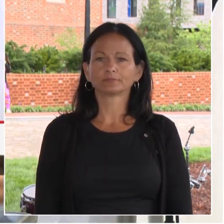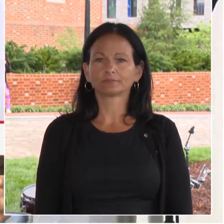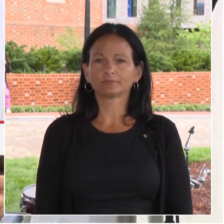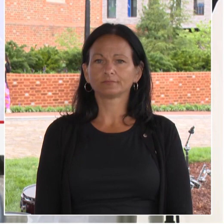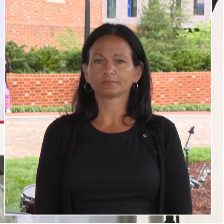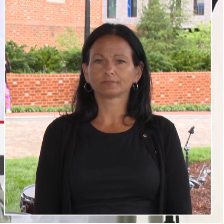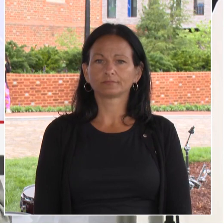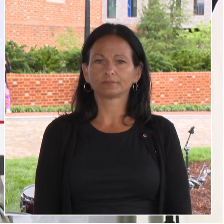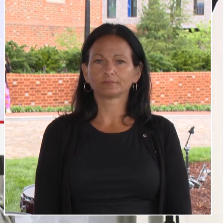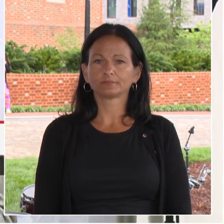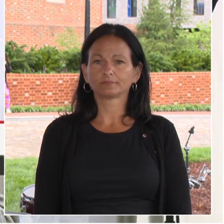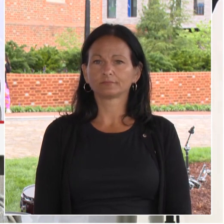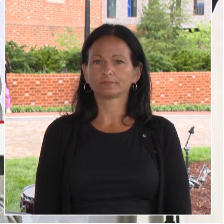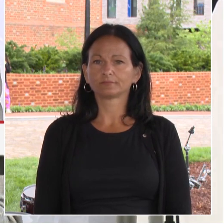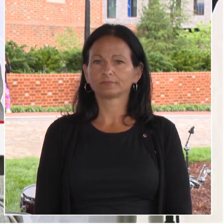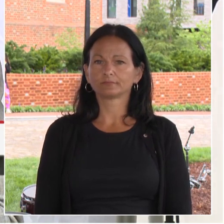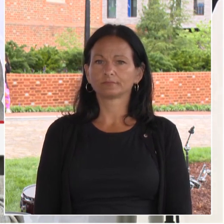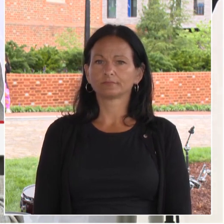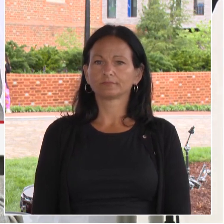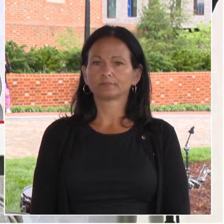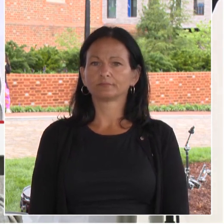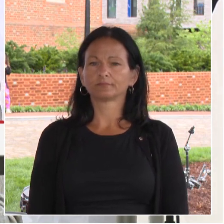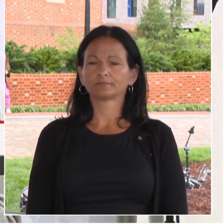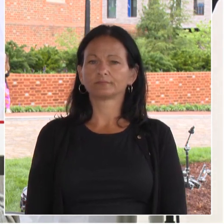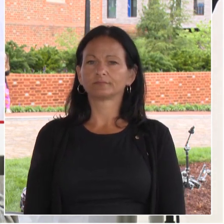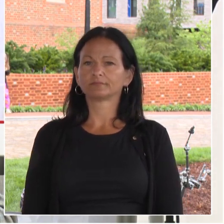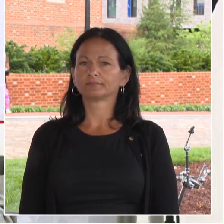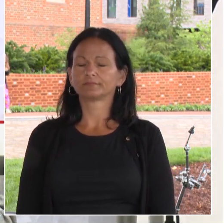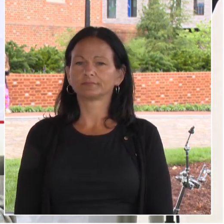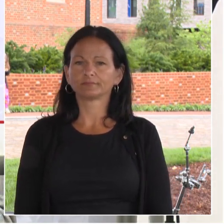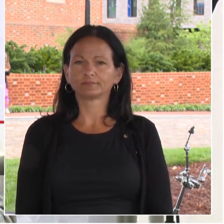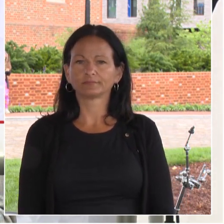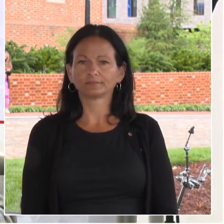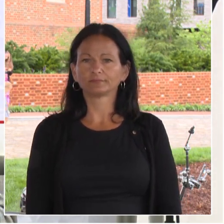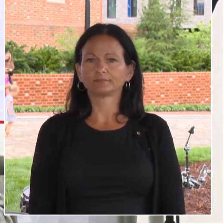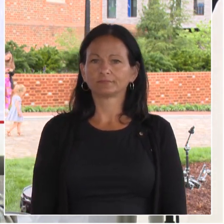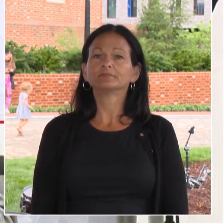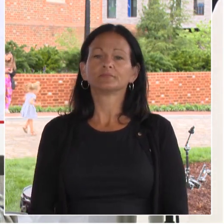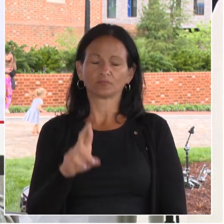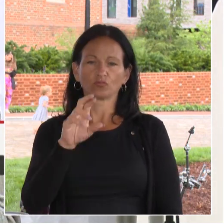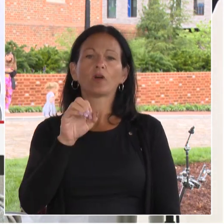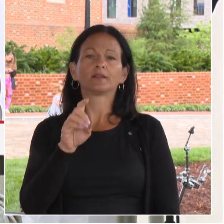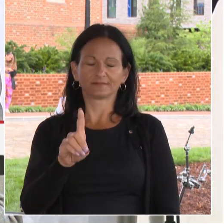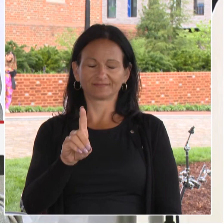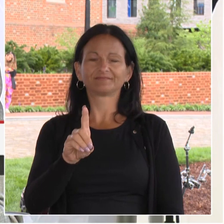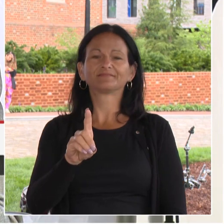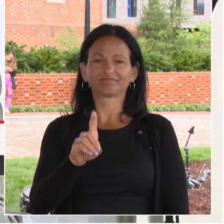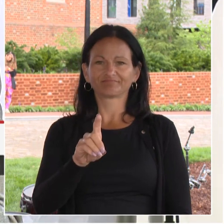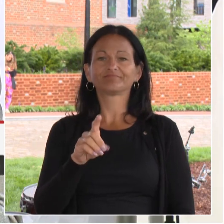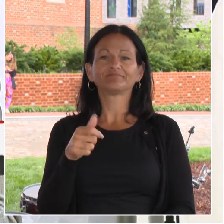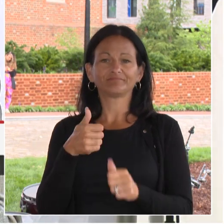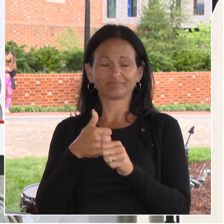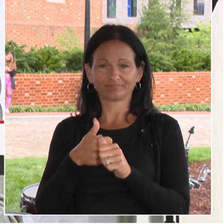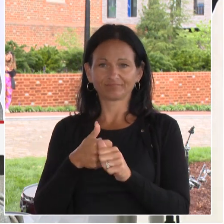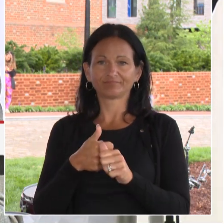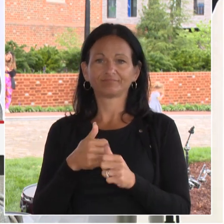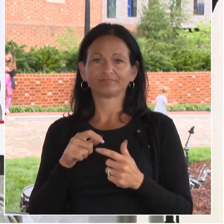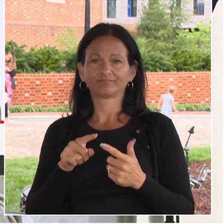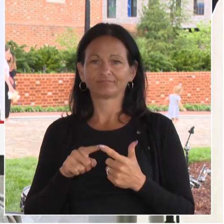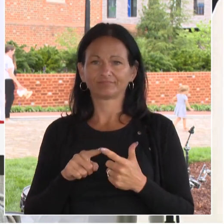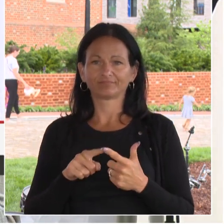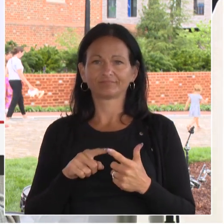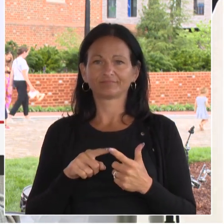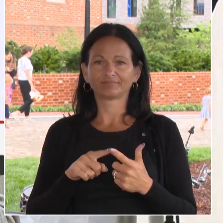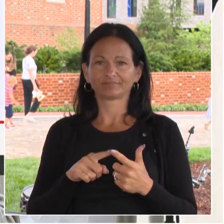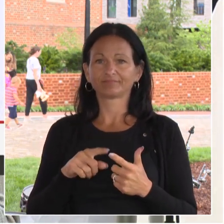our rooftops and our private realm, so all the courtyards around the residential. And then ADG is a local